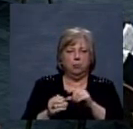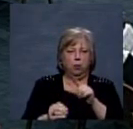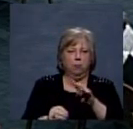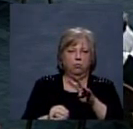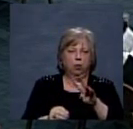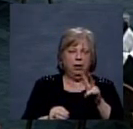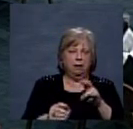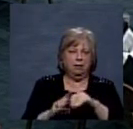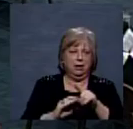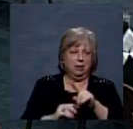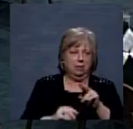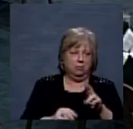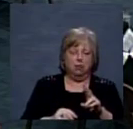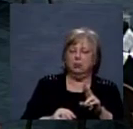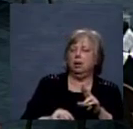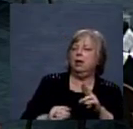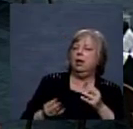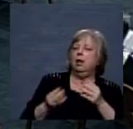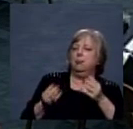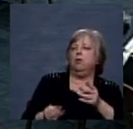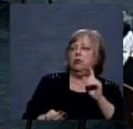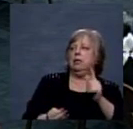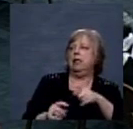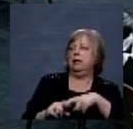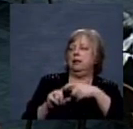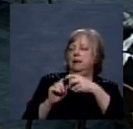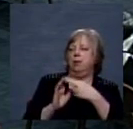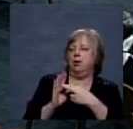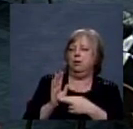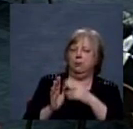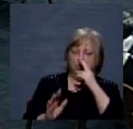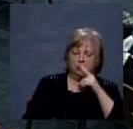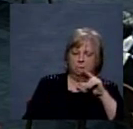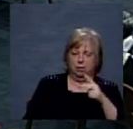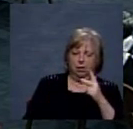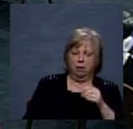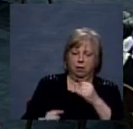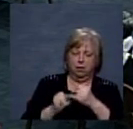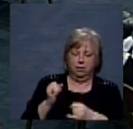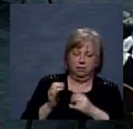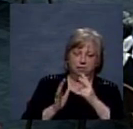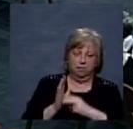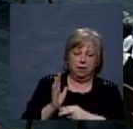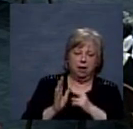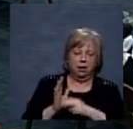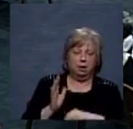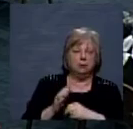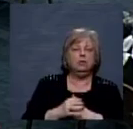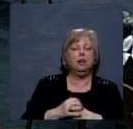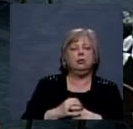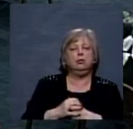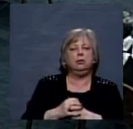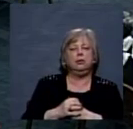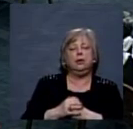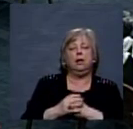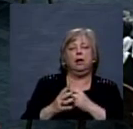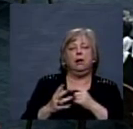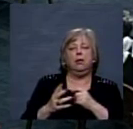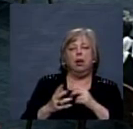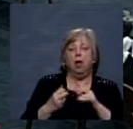Arkansas. Second reading. We suspend the rules and place on third and final reading. Second. There's a motion and a second to suspend the rules and place this ordinance on third and final